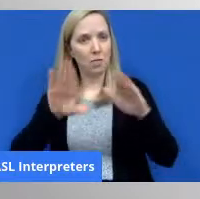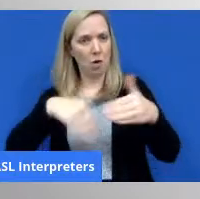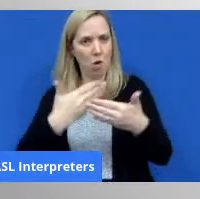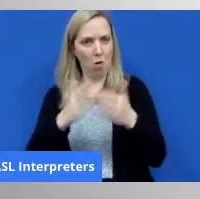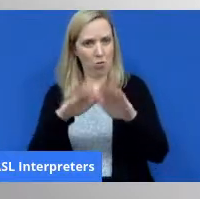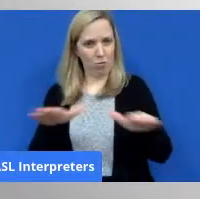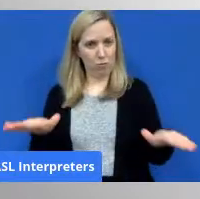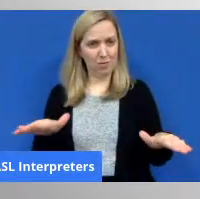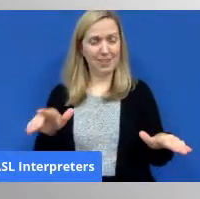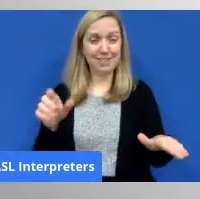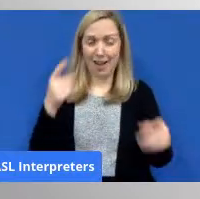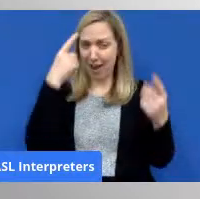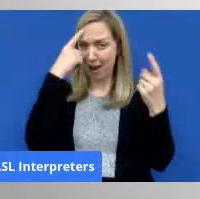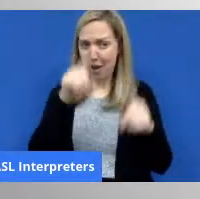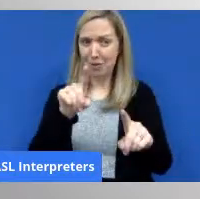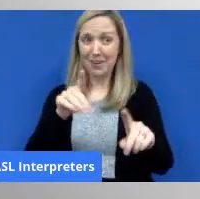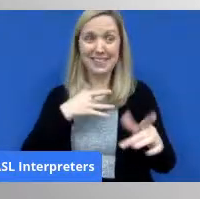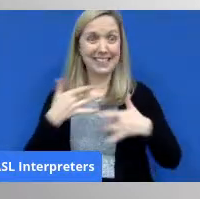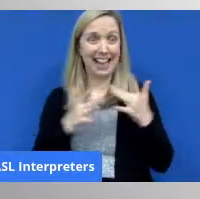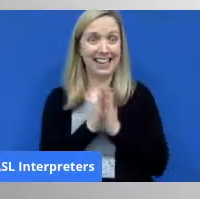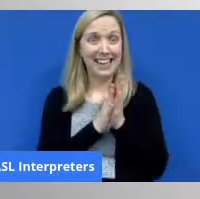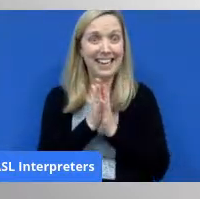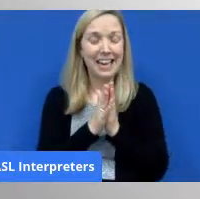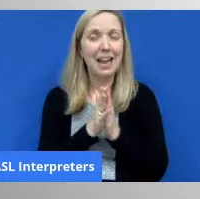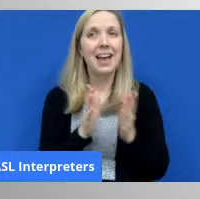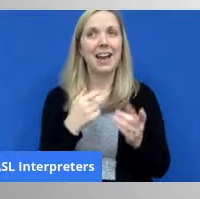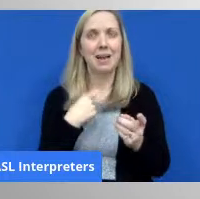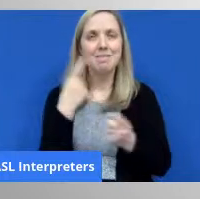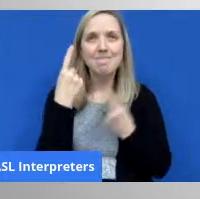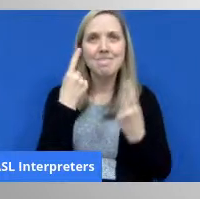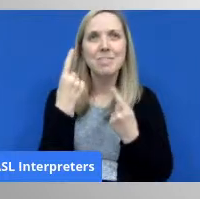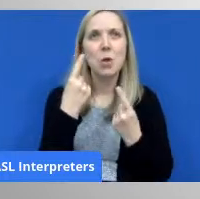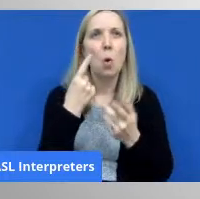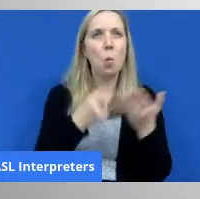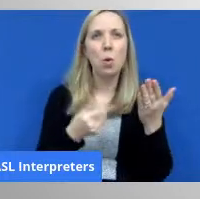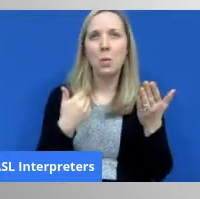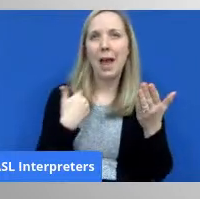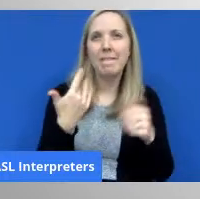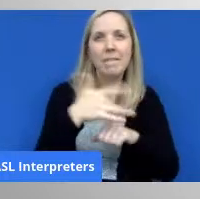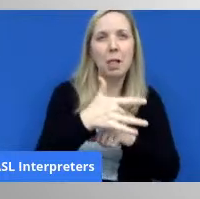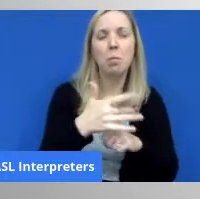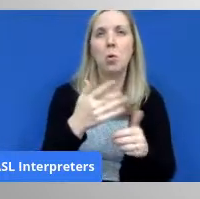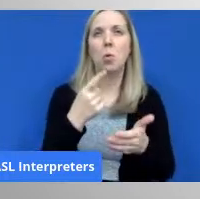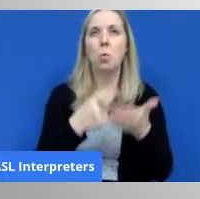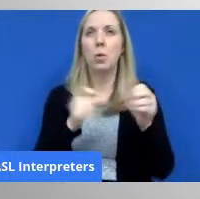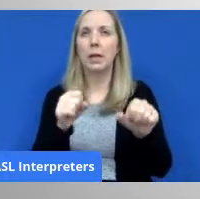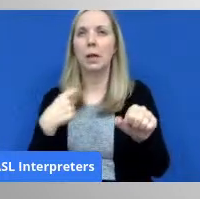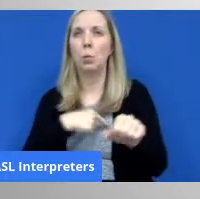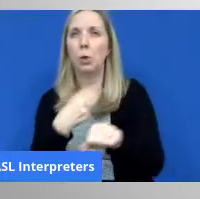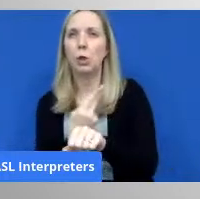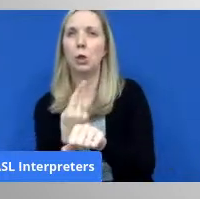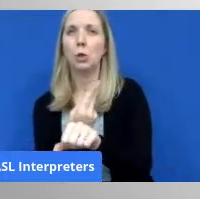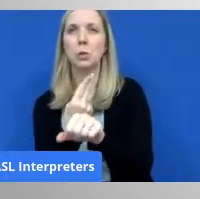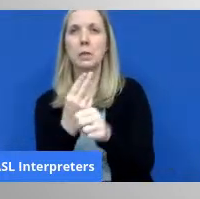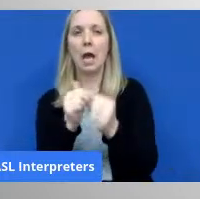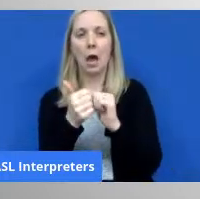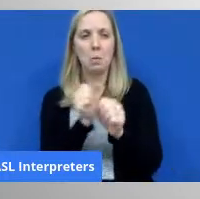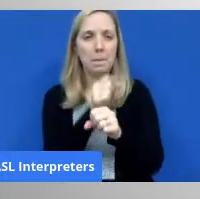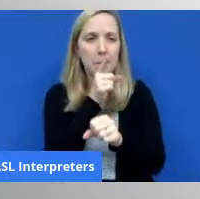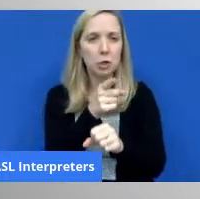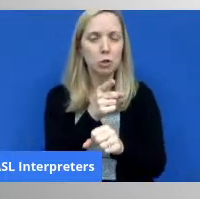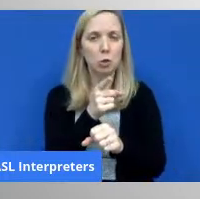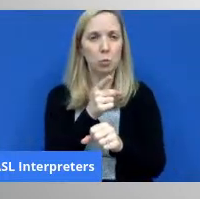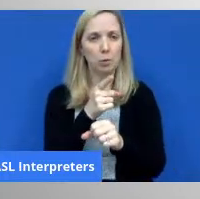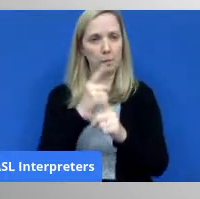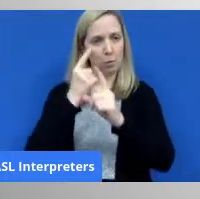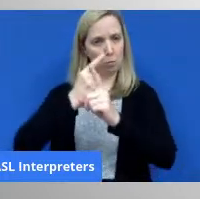and I'm just sitting here trying to think, okay, what do we have? What can we use? How can we make sure we're complying with usage